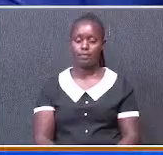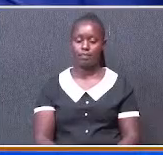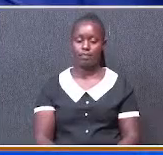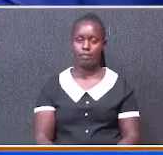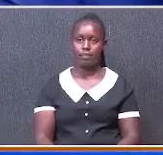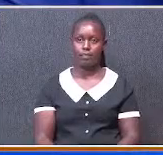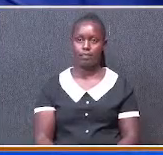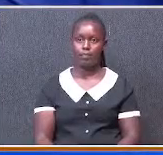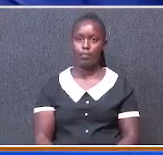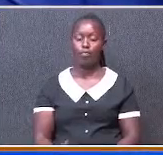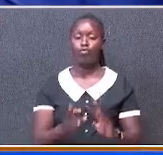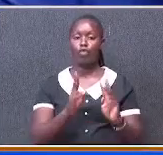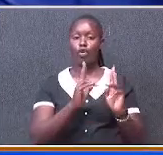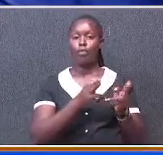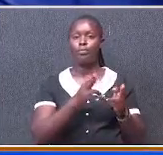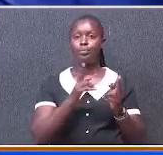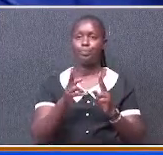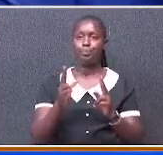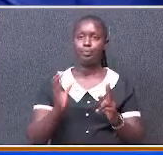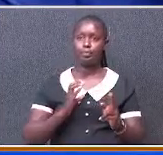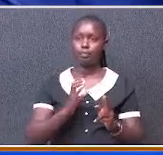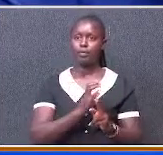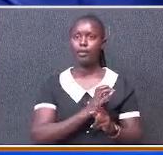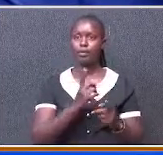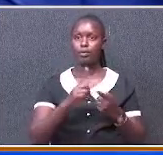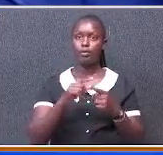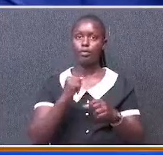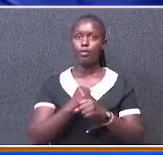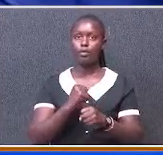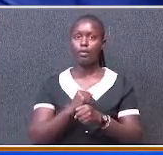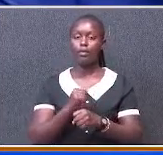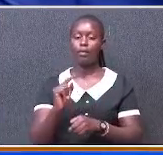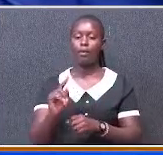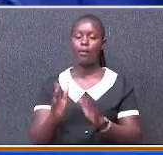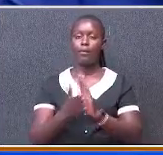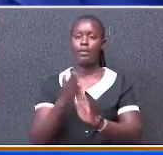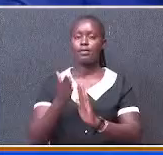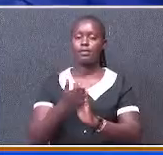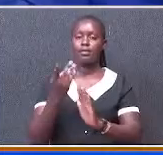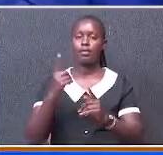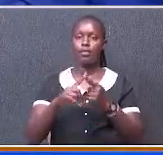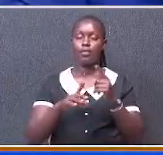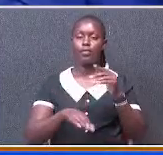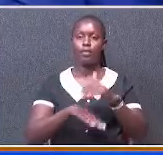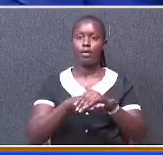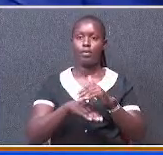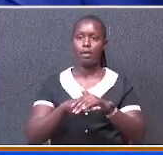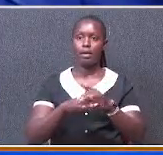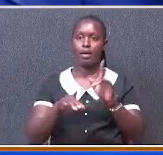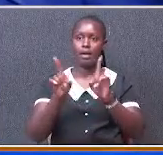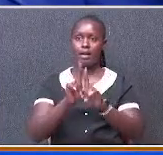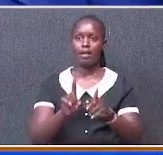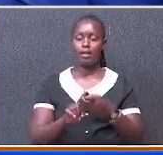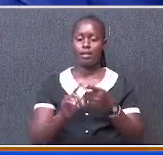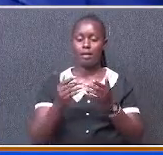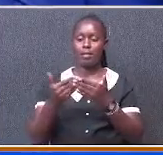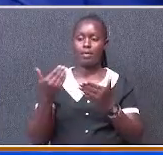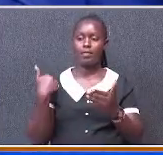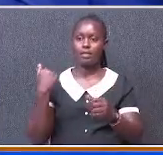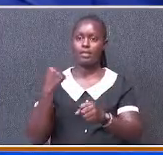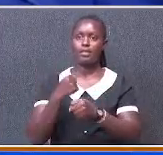A normalization committee to undertake the first steps of resuscitating football as previously